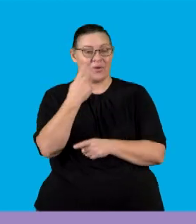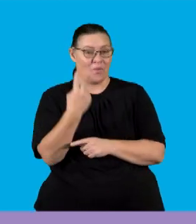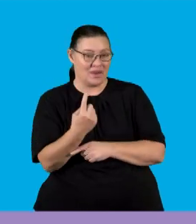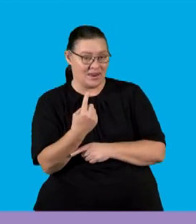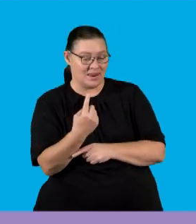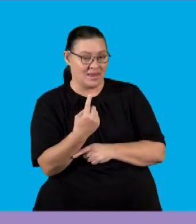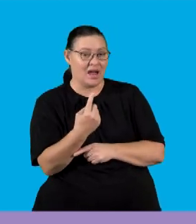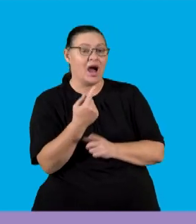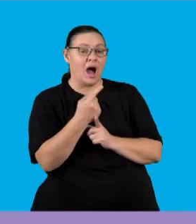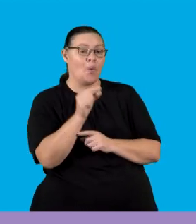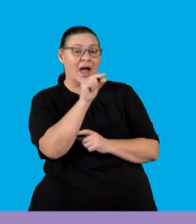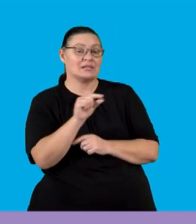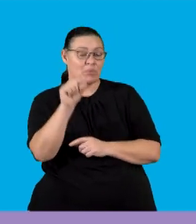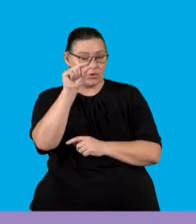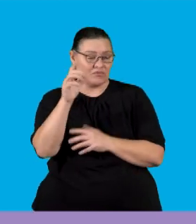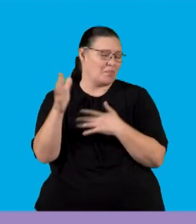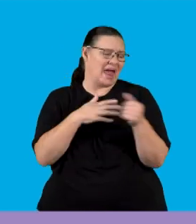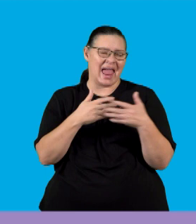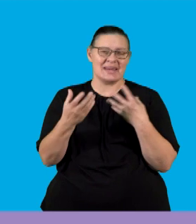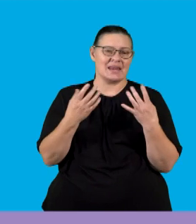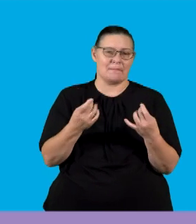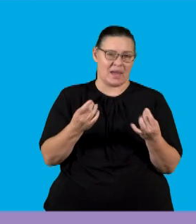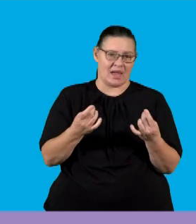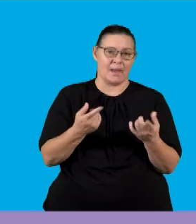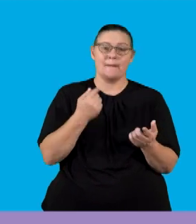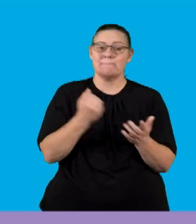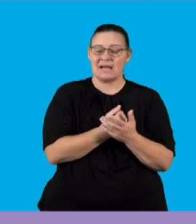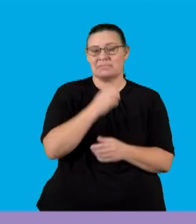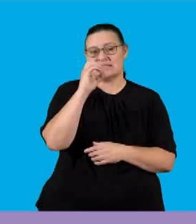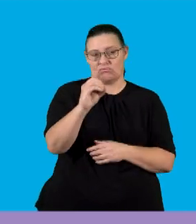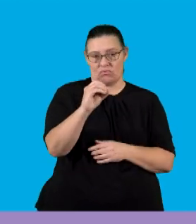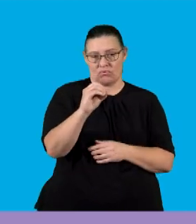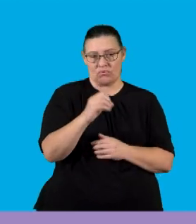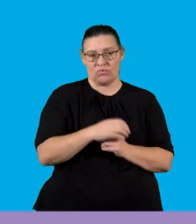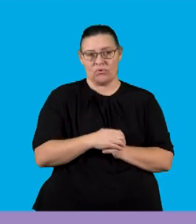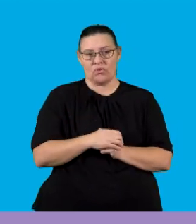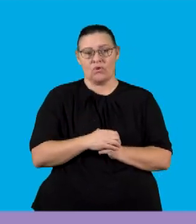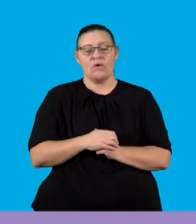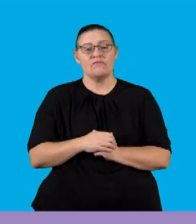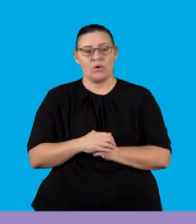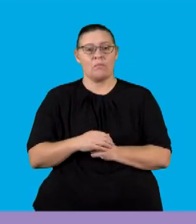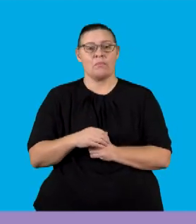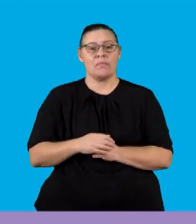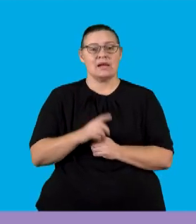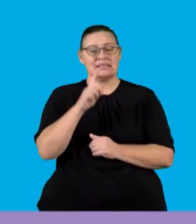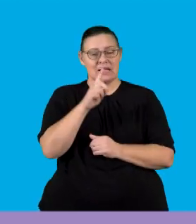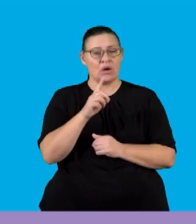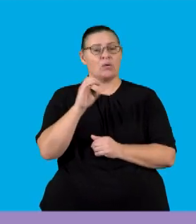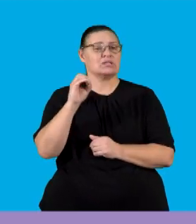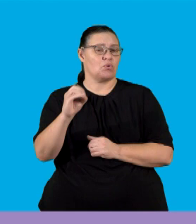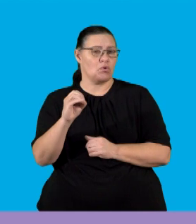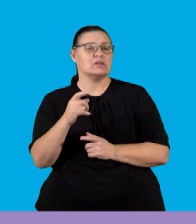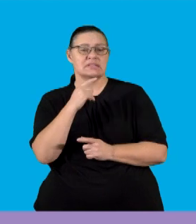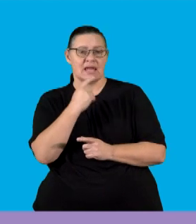1 to get a 0? We can simply just subtract by 1. We know that 1 minus 1 will give us a 2 to